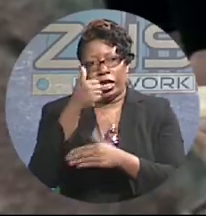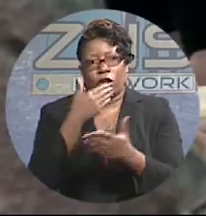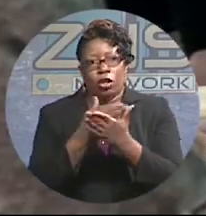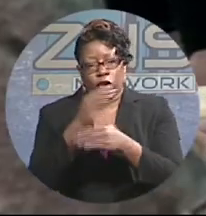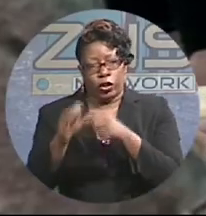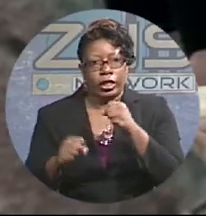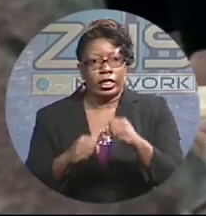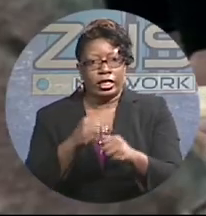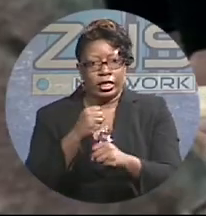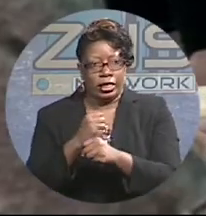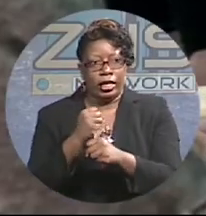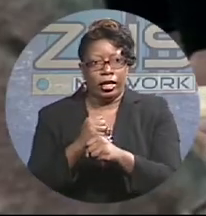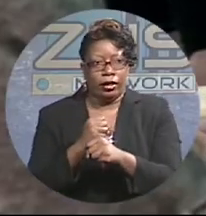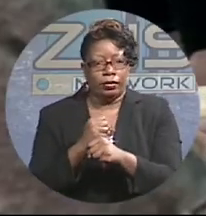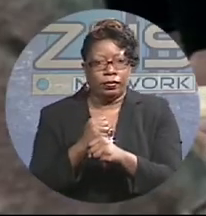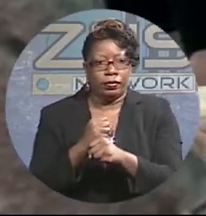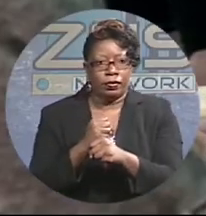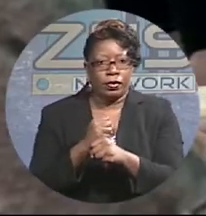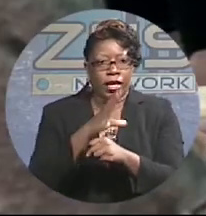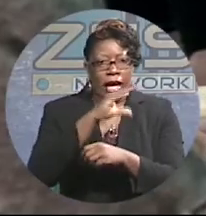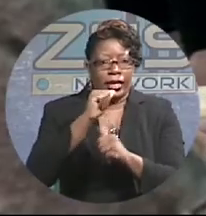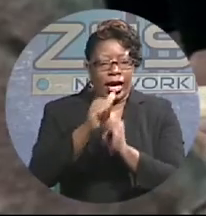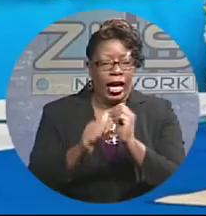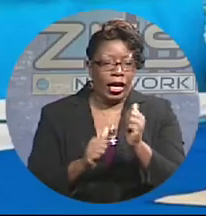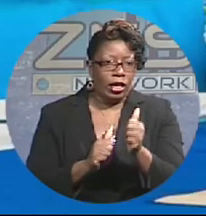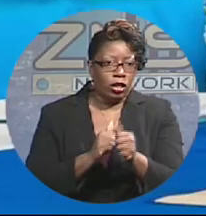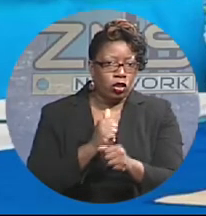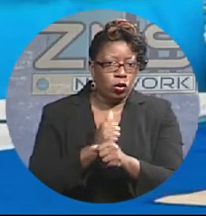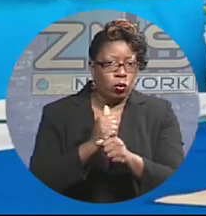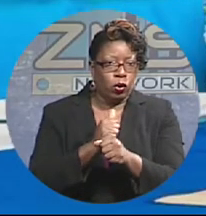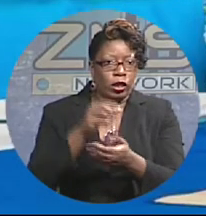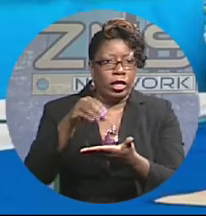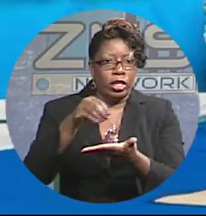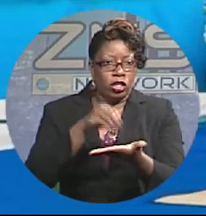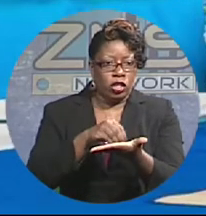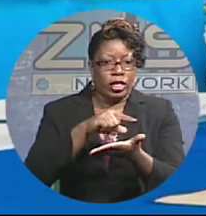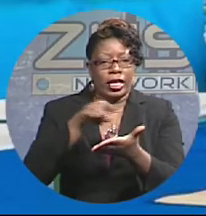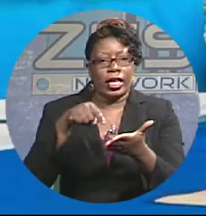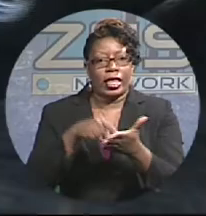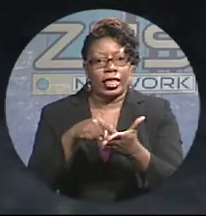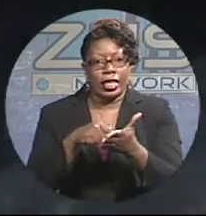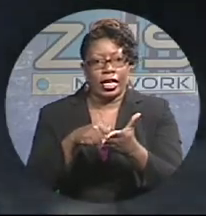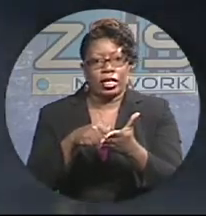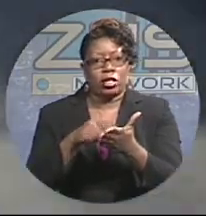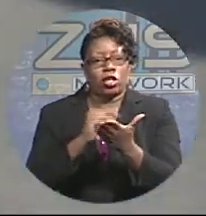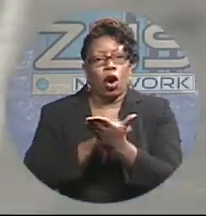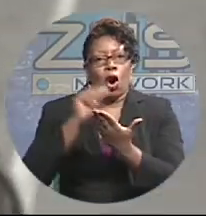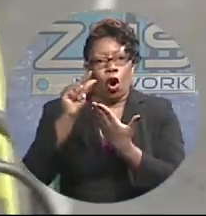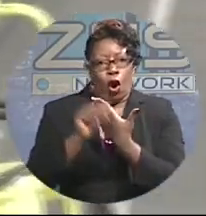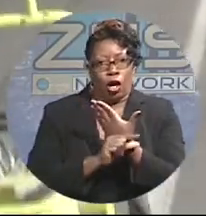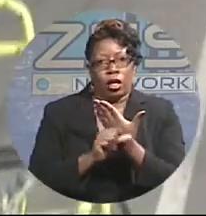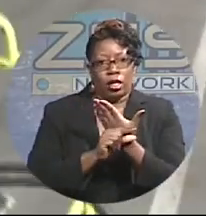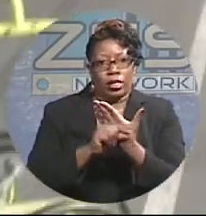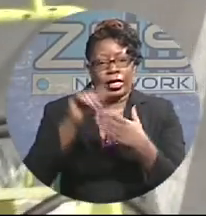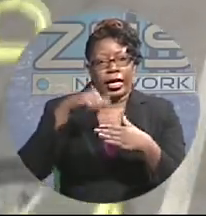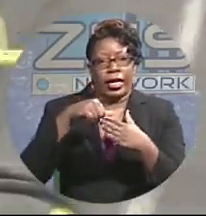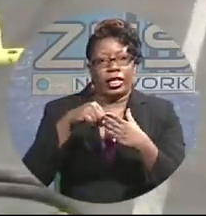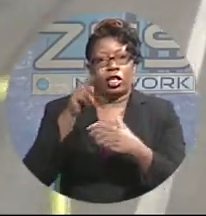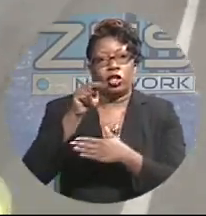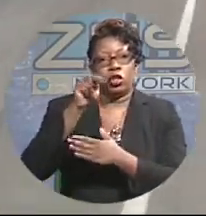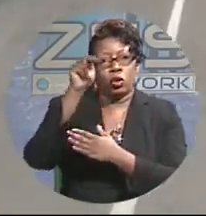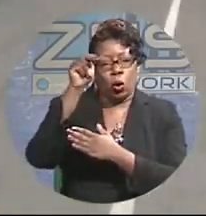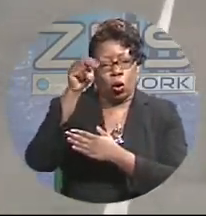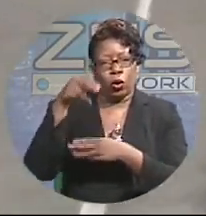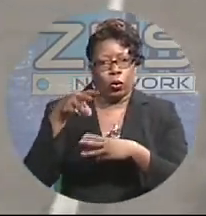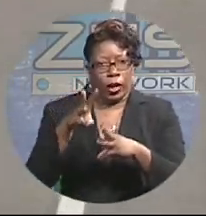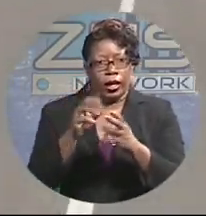all vying for a spot at the Biennial Chess Olympiad this August in Norway. Well, the Bahamas Hot Rod Association is getting back into